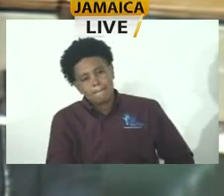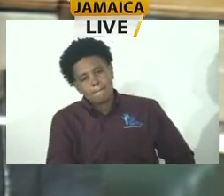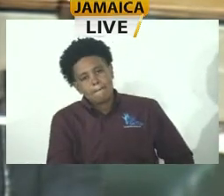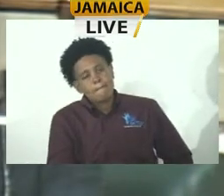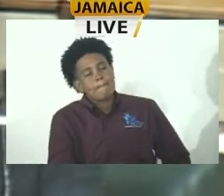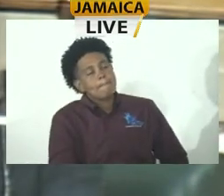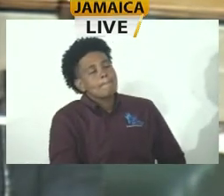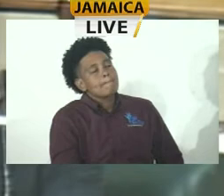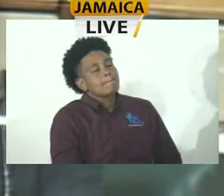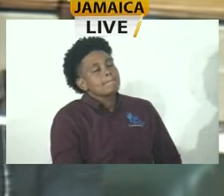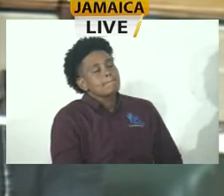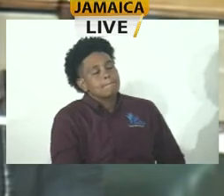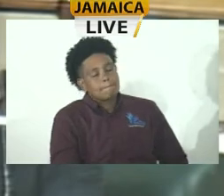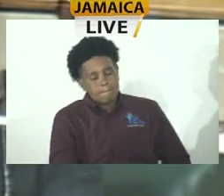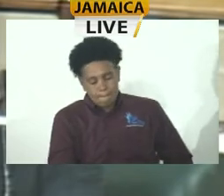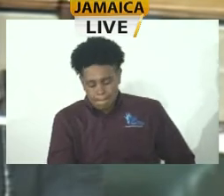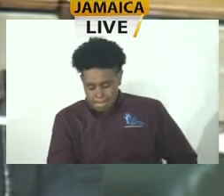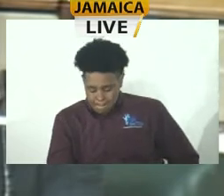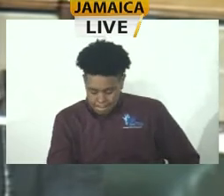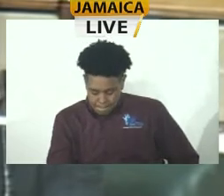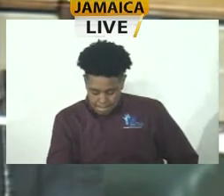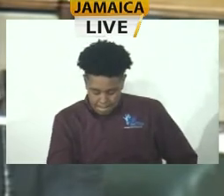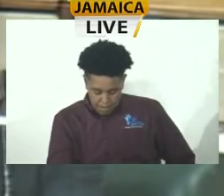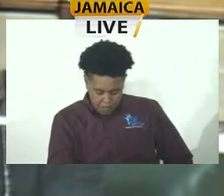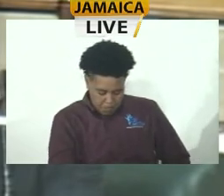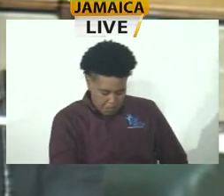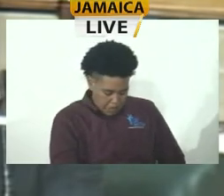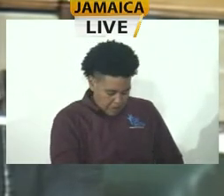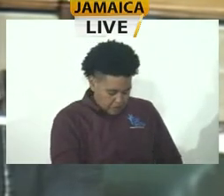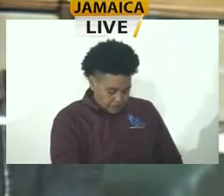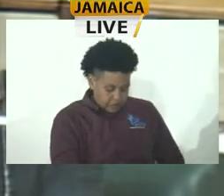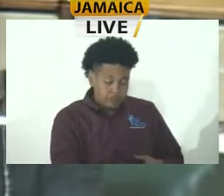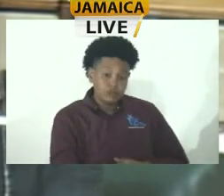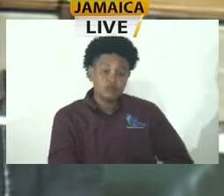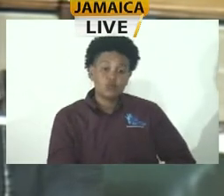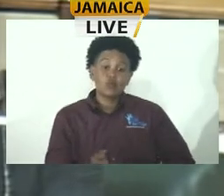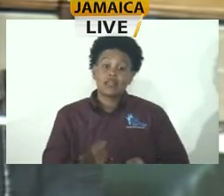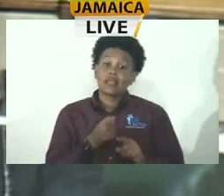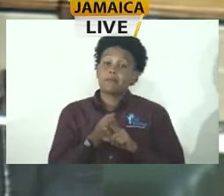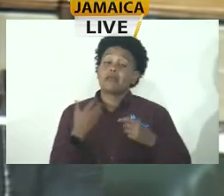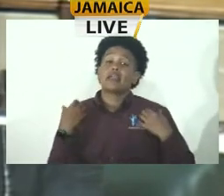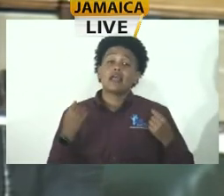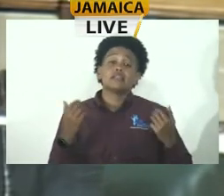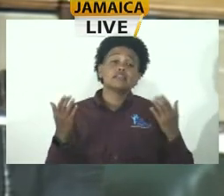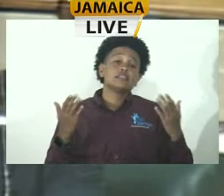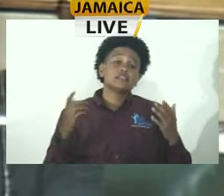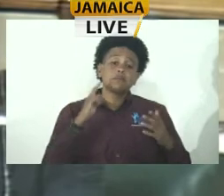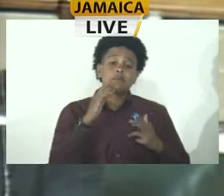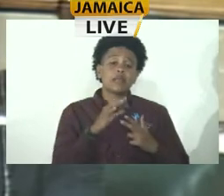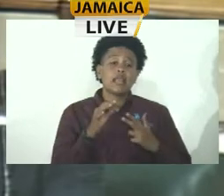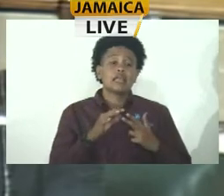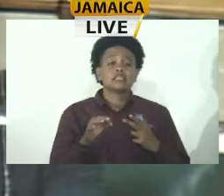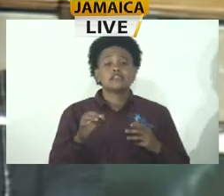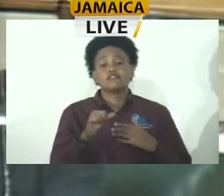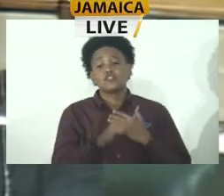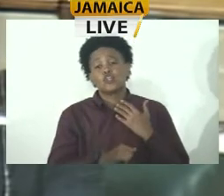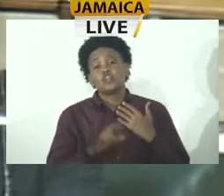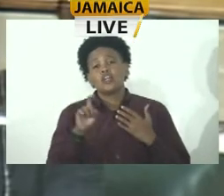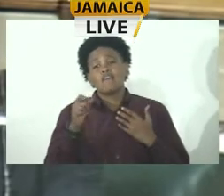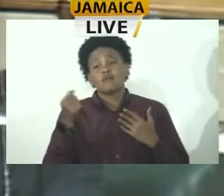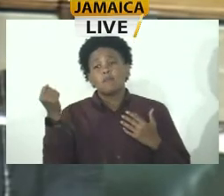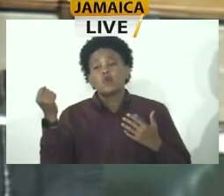it would have had an impact on the health system so for example elective surgeries may have had to be postponed